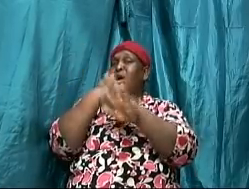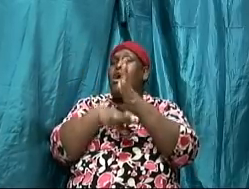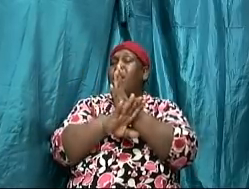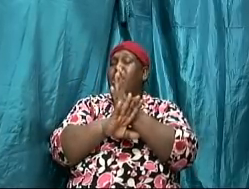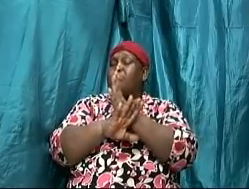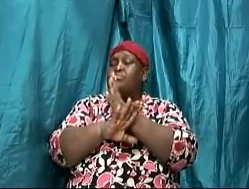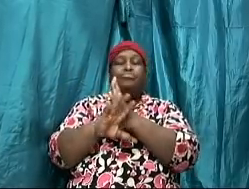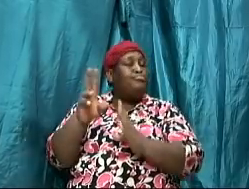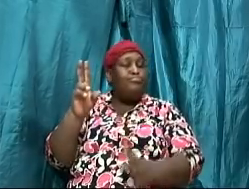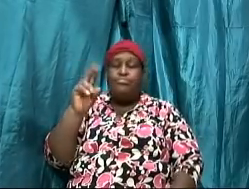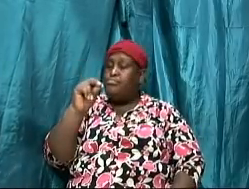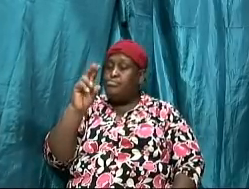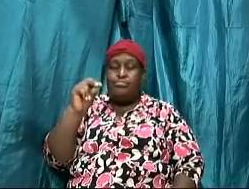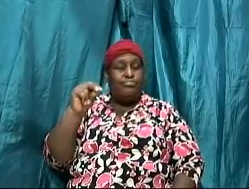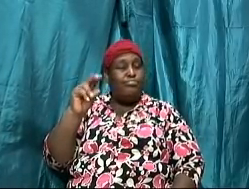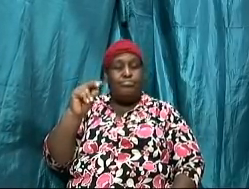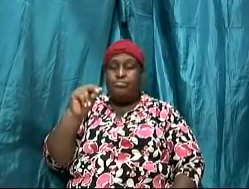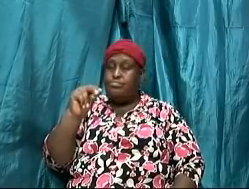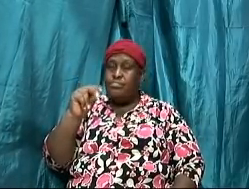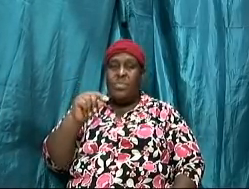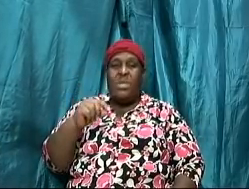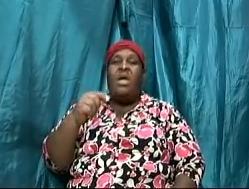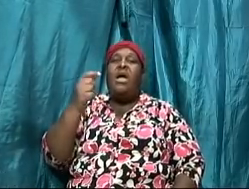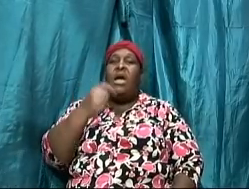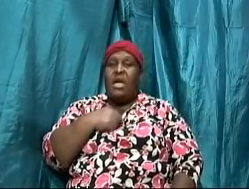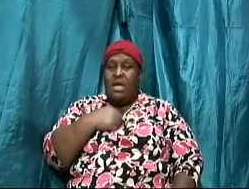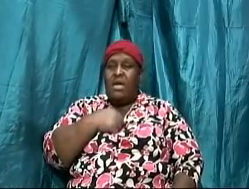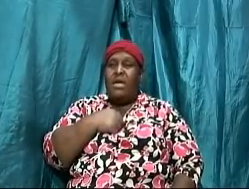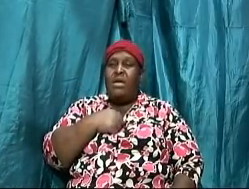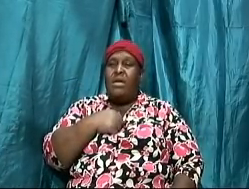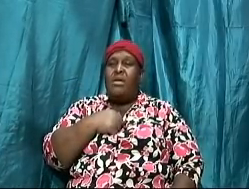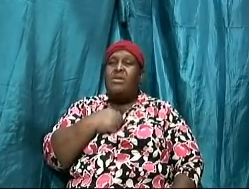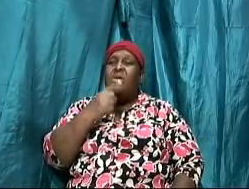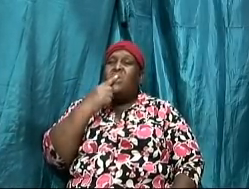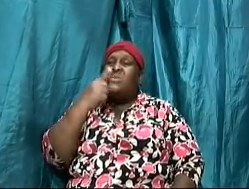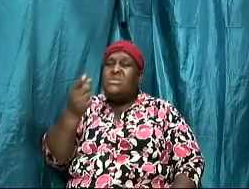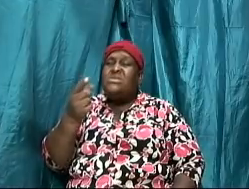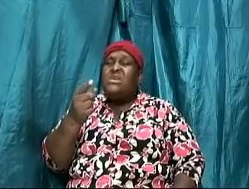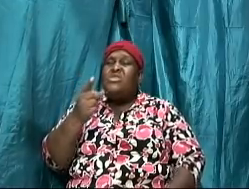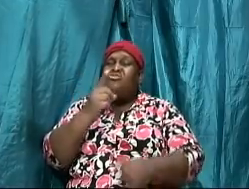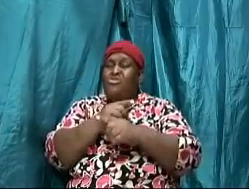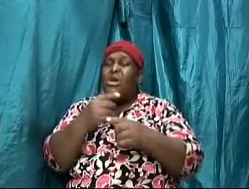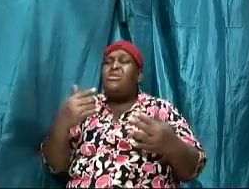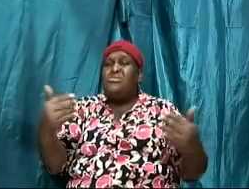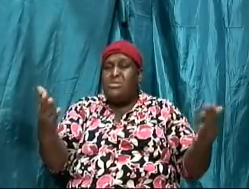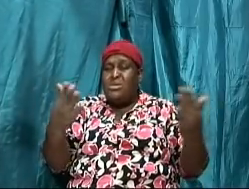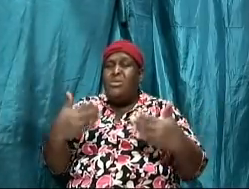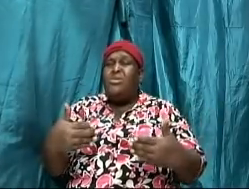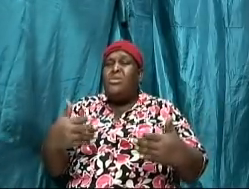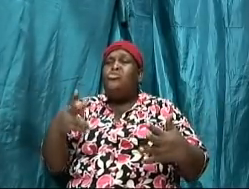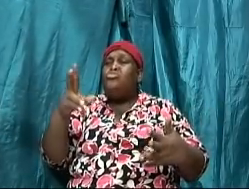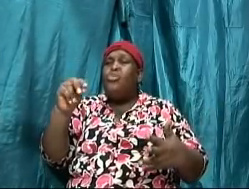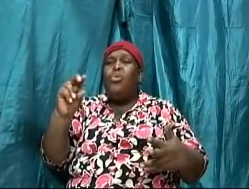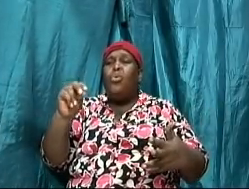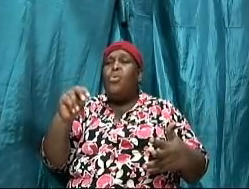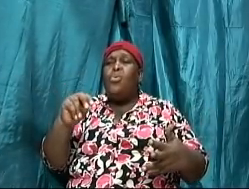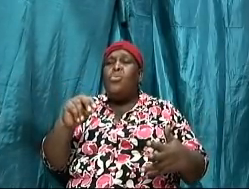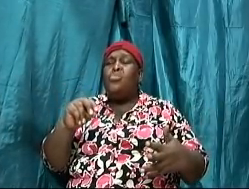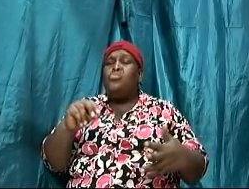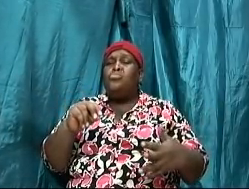so. So, I could summarize and say right here that no, it doesn't